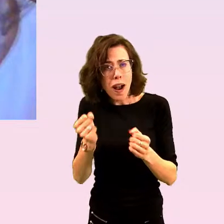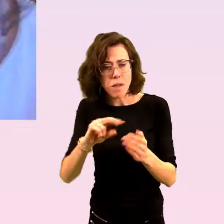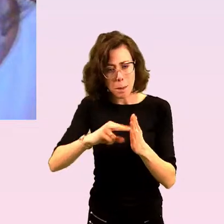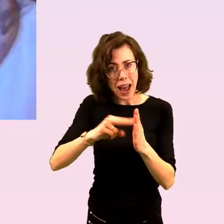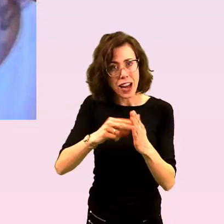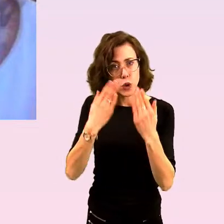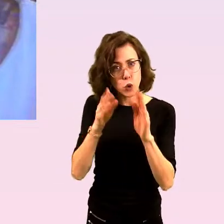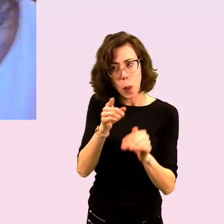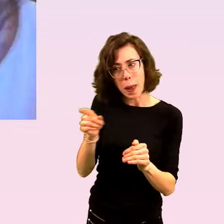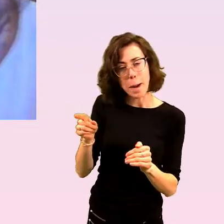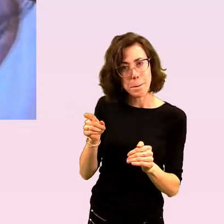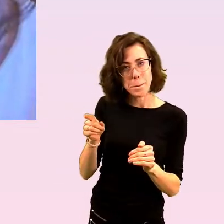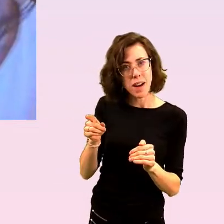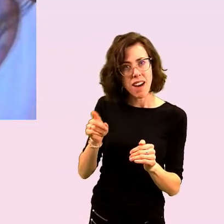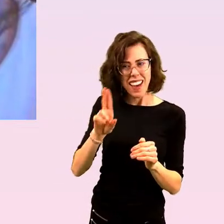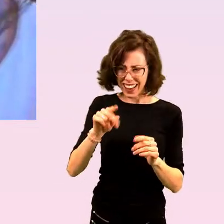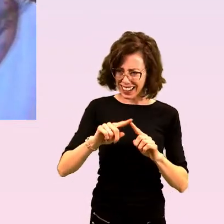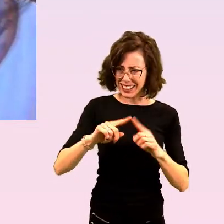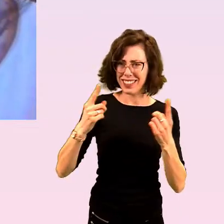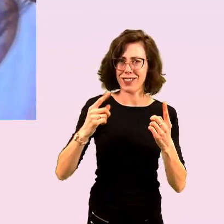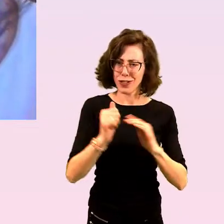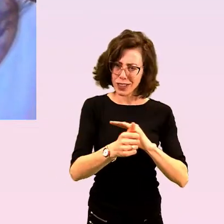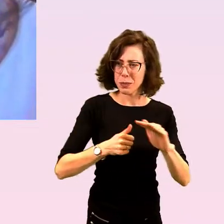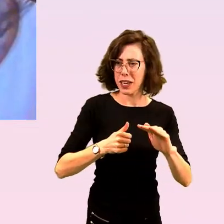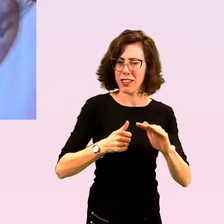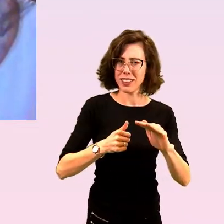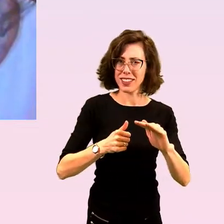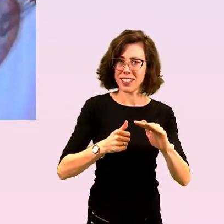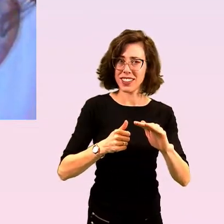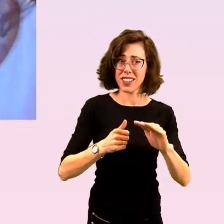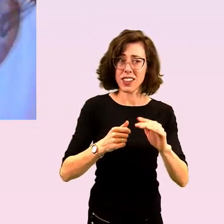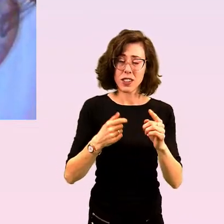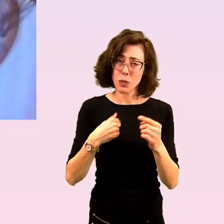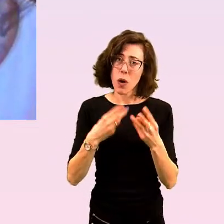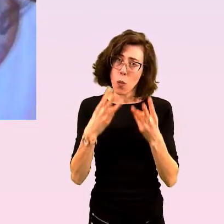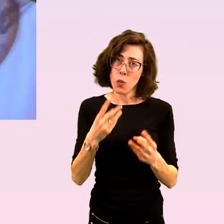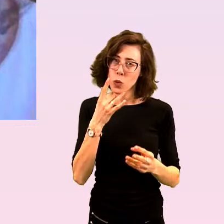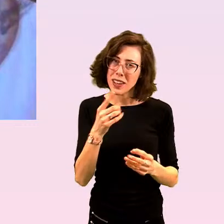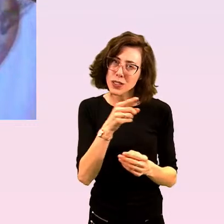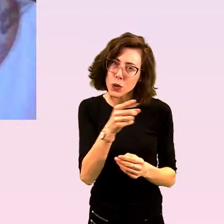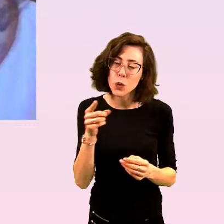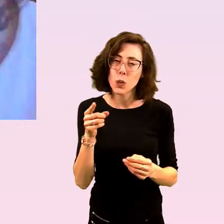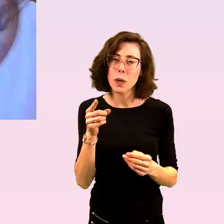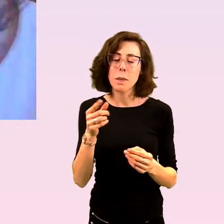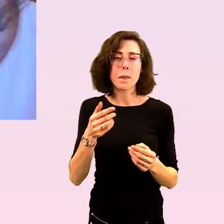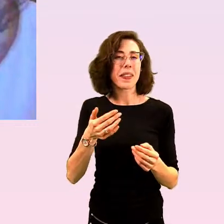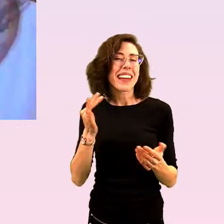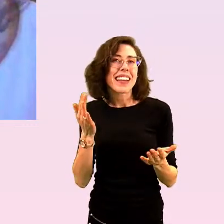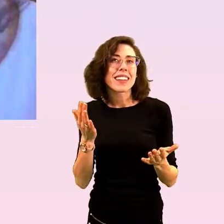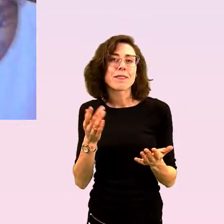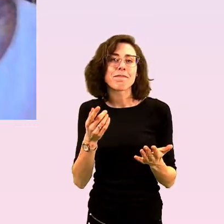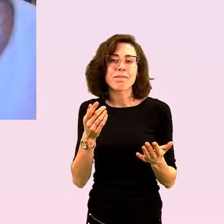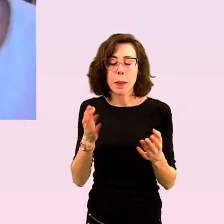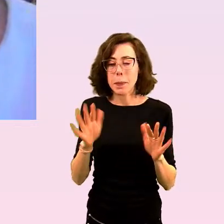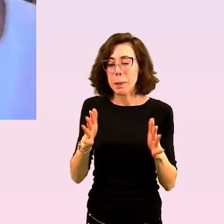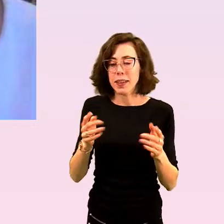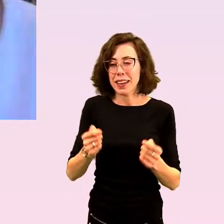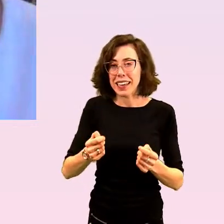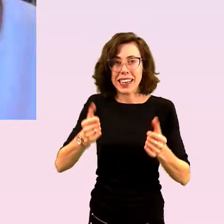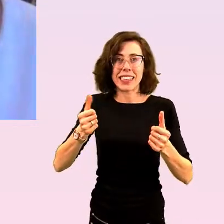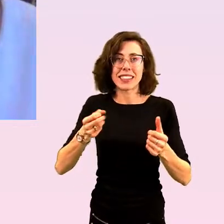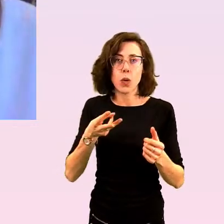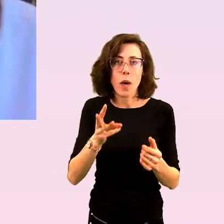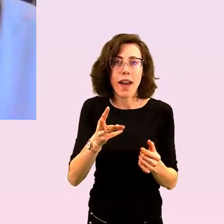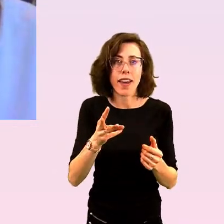to touch upon as well, even with regards to our trans and non-binary section to our community. Is there easier ways to fall